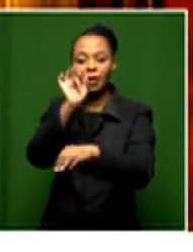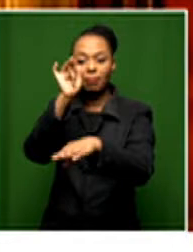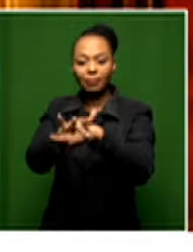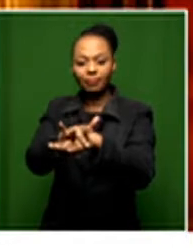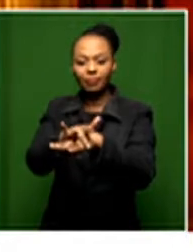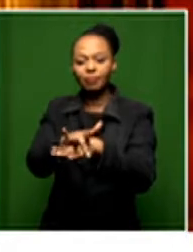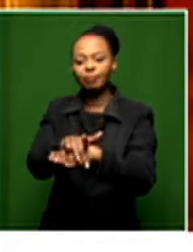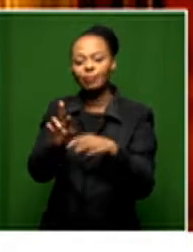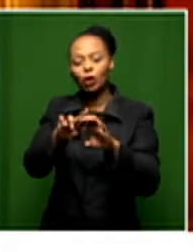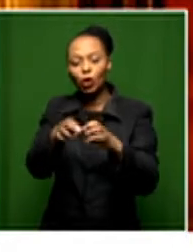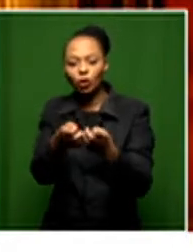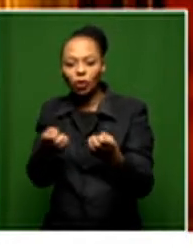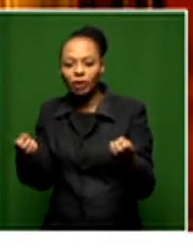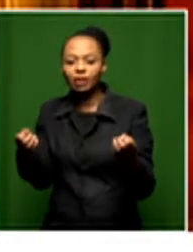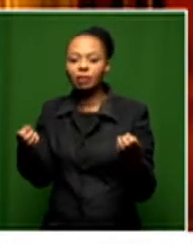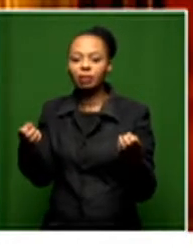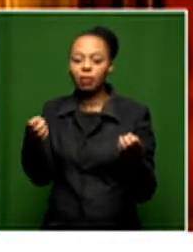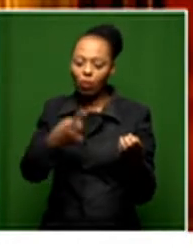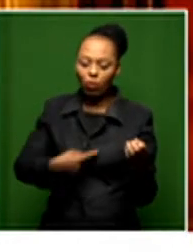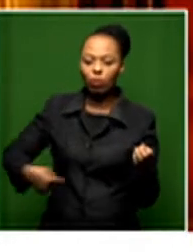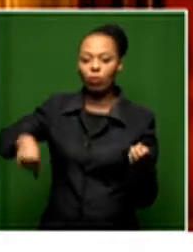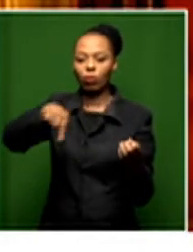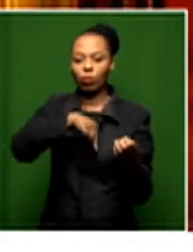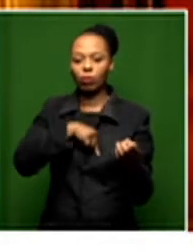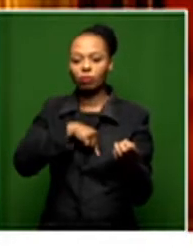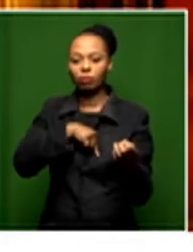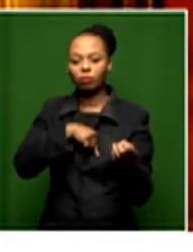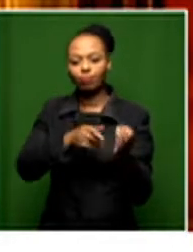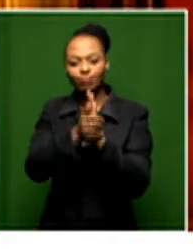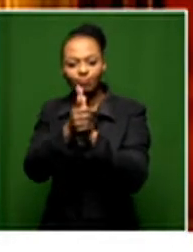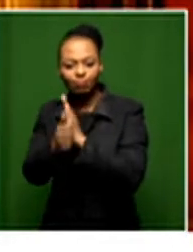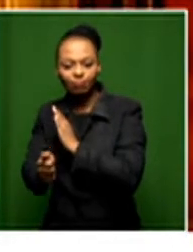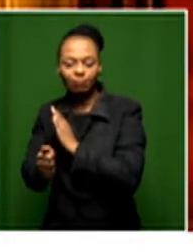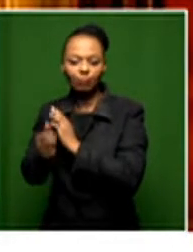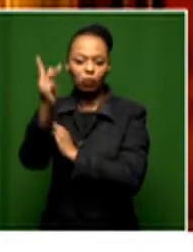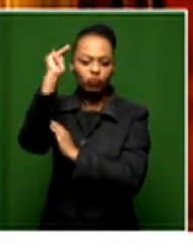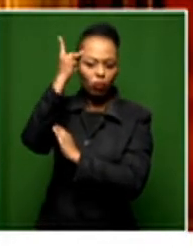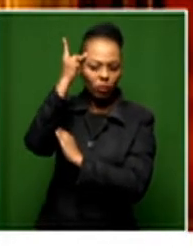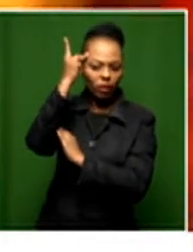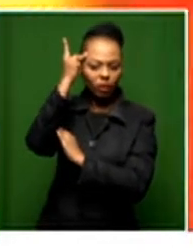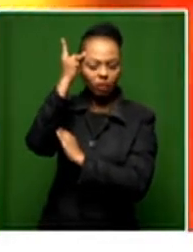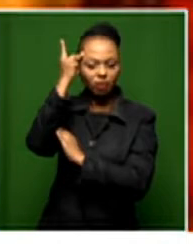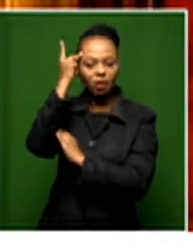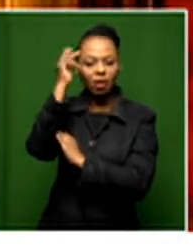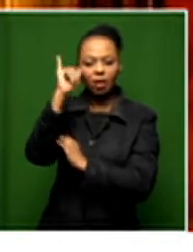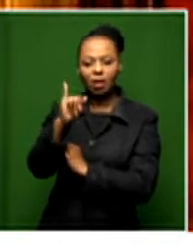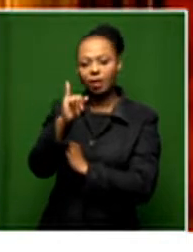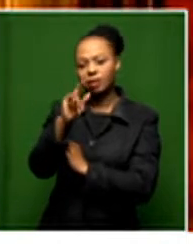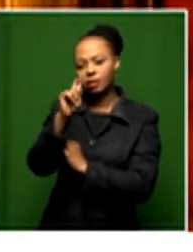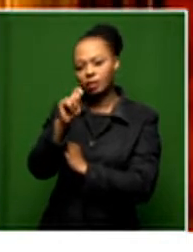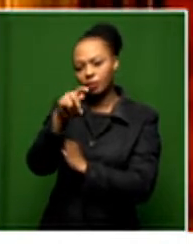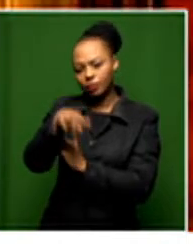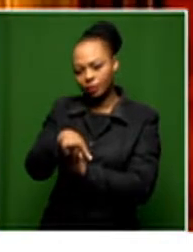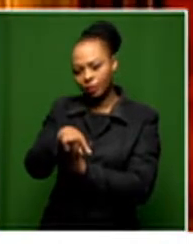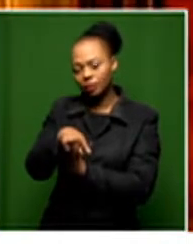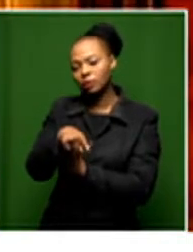our resources, our capabilities, our knowledge and intellectual property. Another